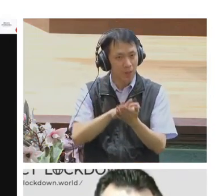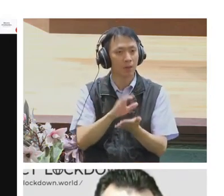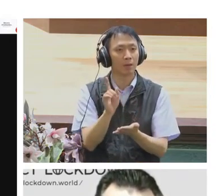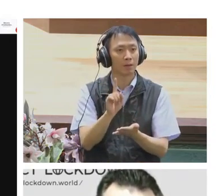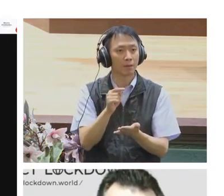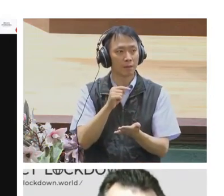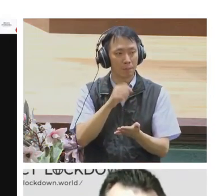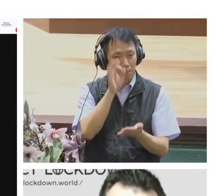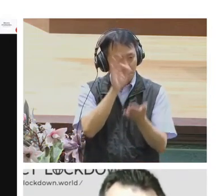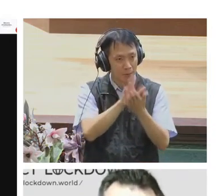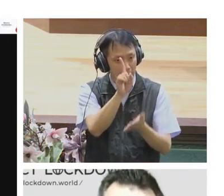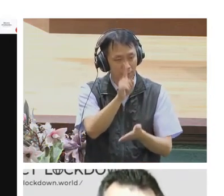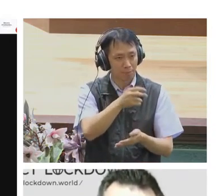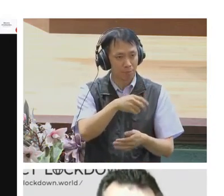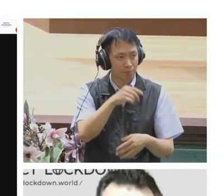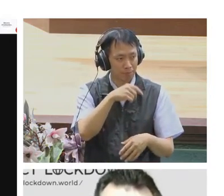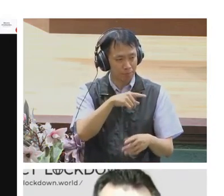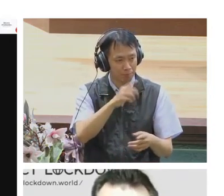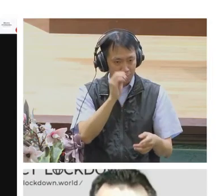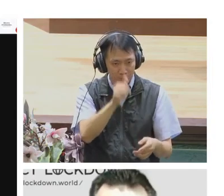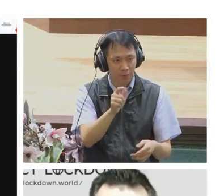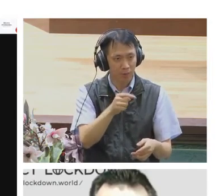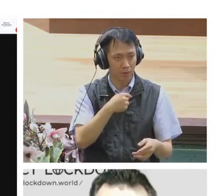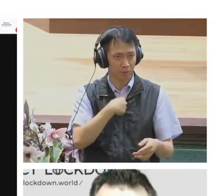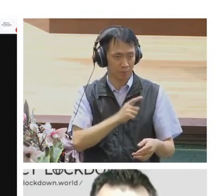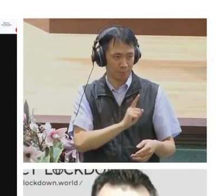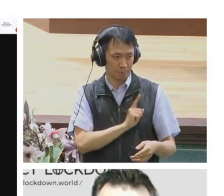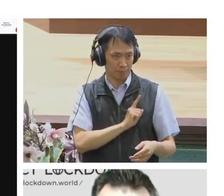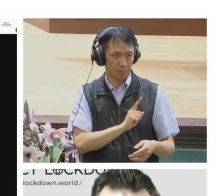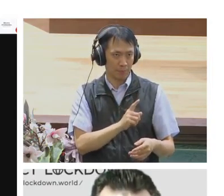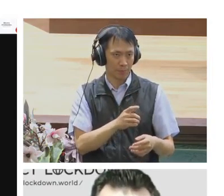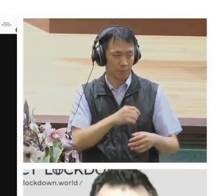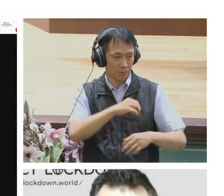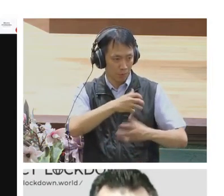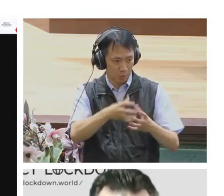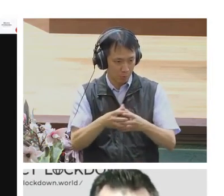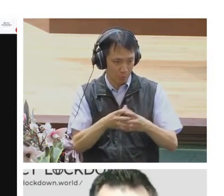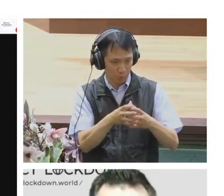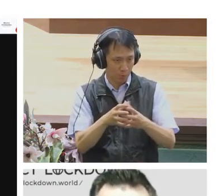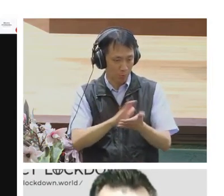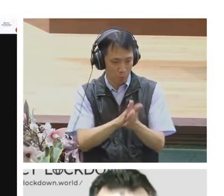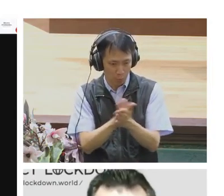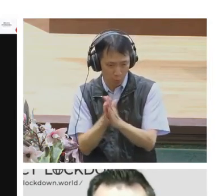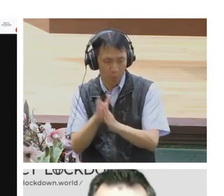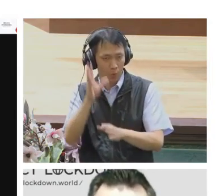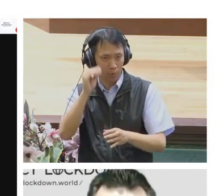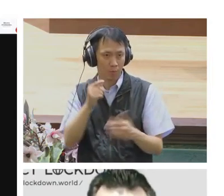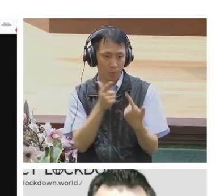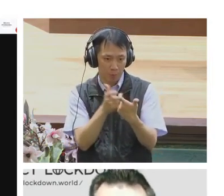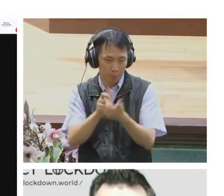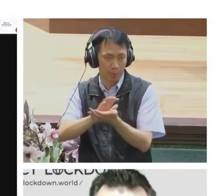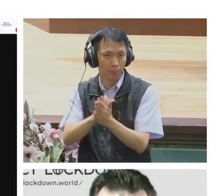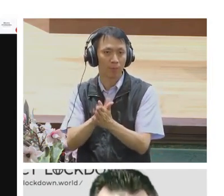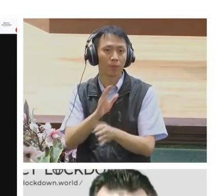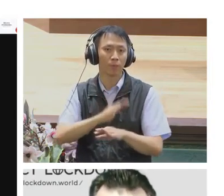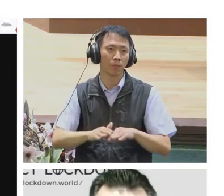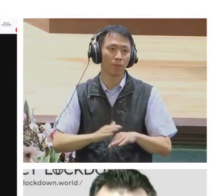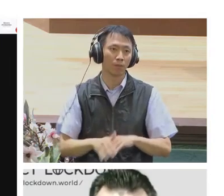an incredibly organic project that's changing a lot over time. And we're seeing that as different waves